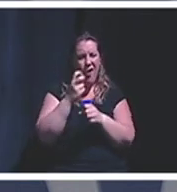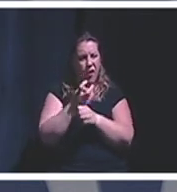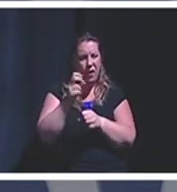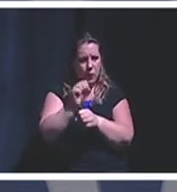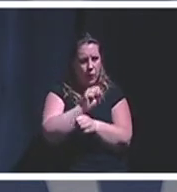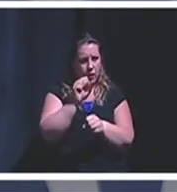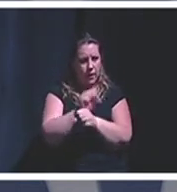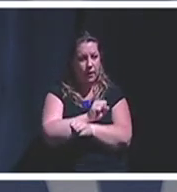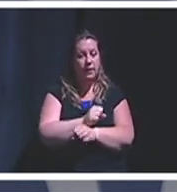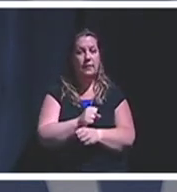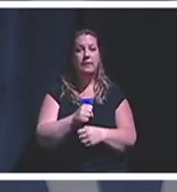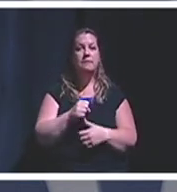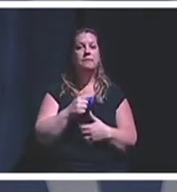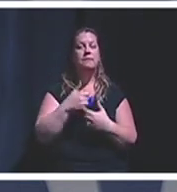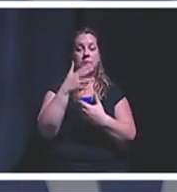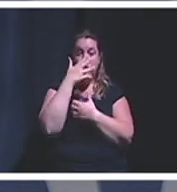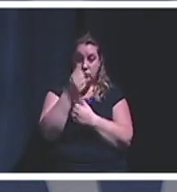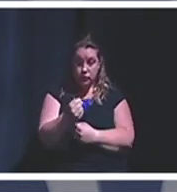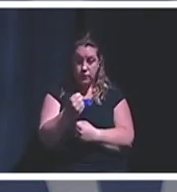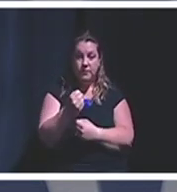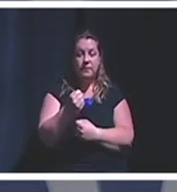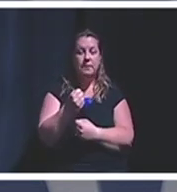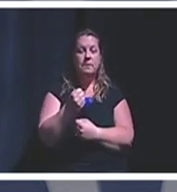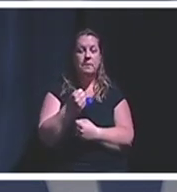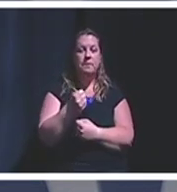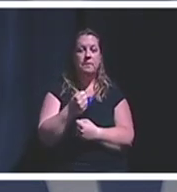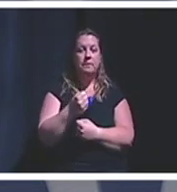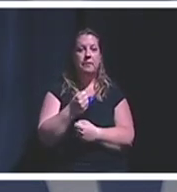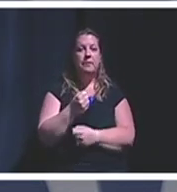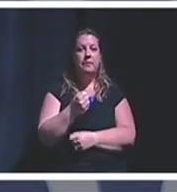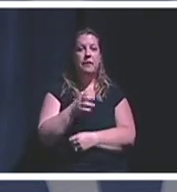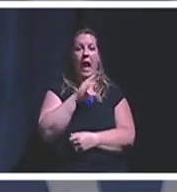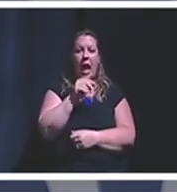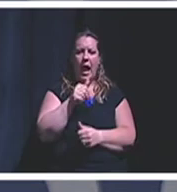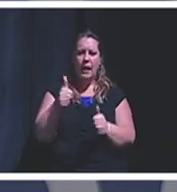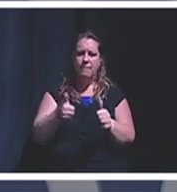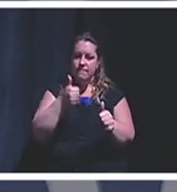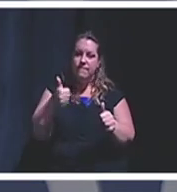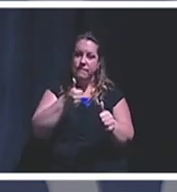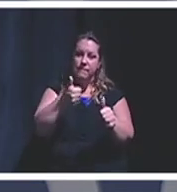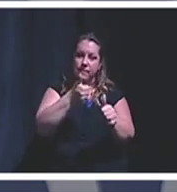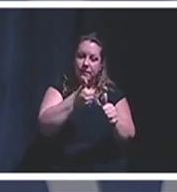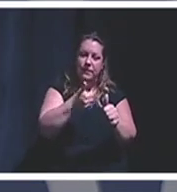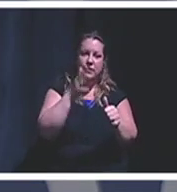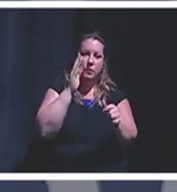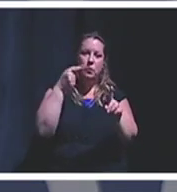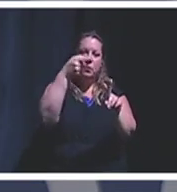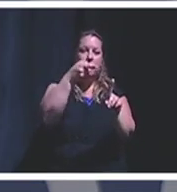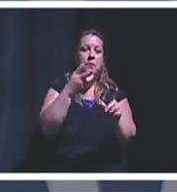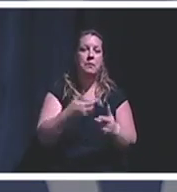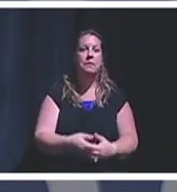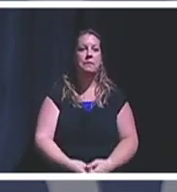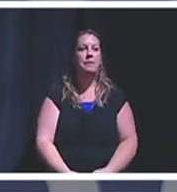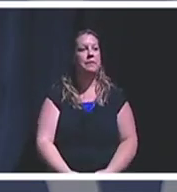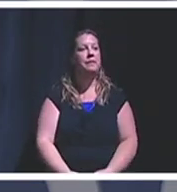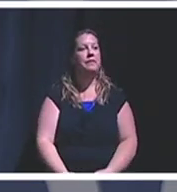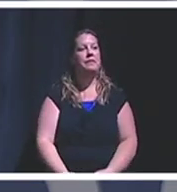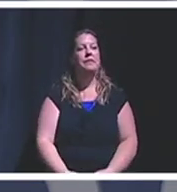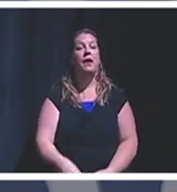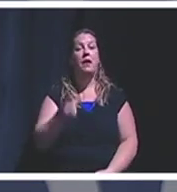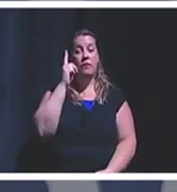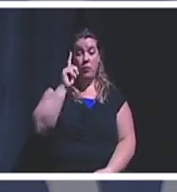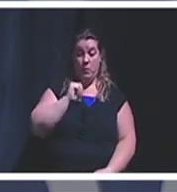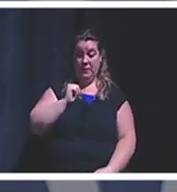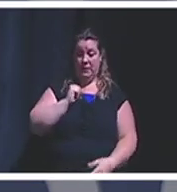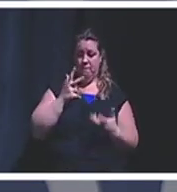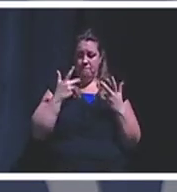confidence, hard work, and persistence to accomplish. For me, after graduating from